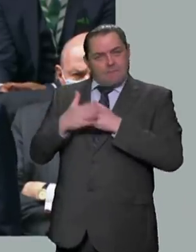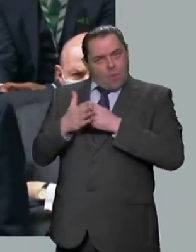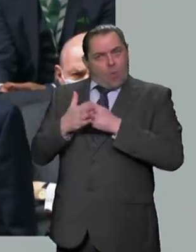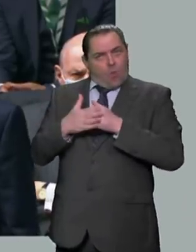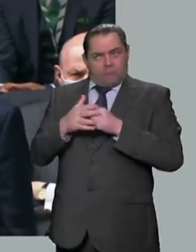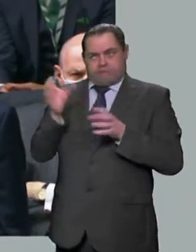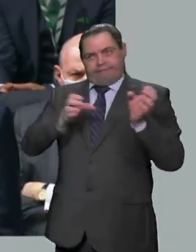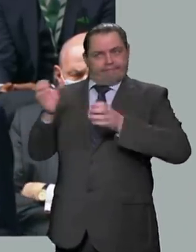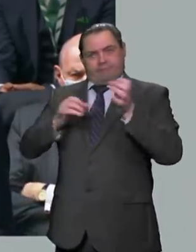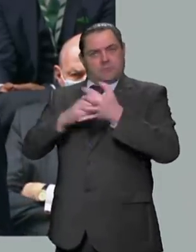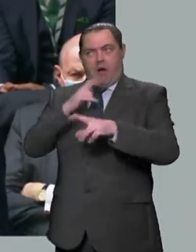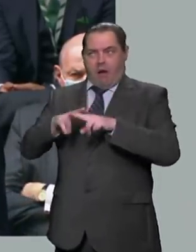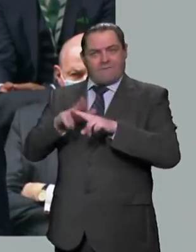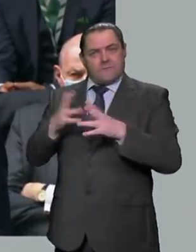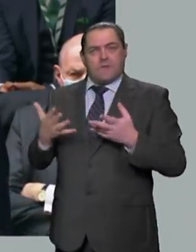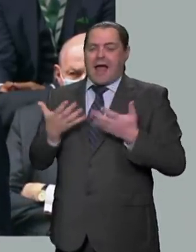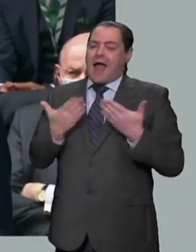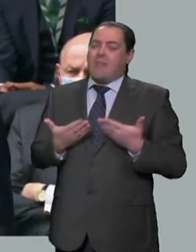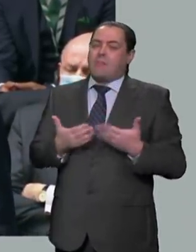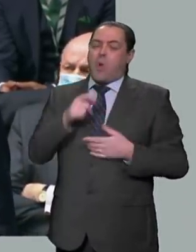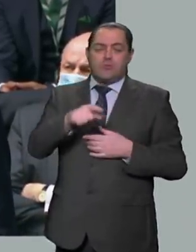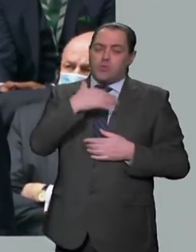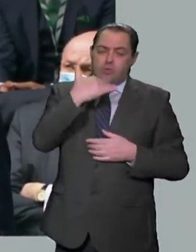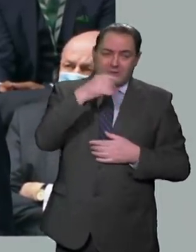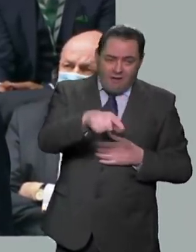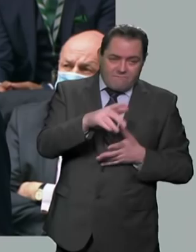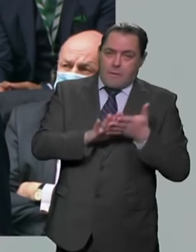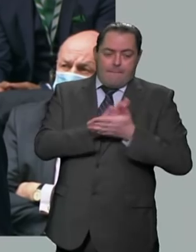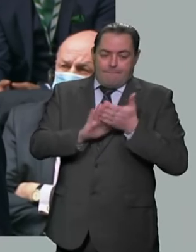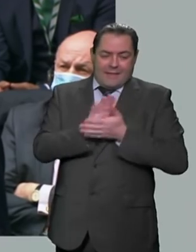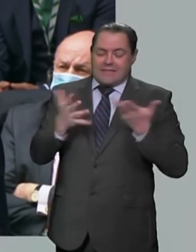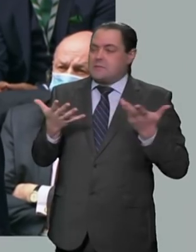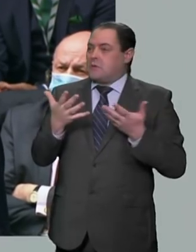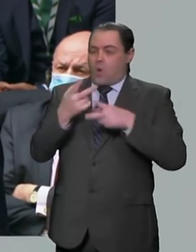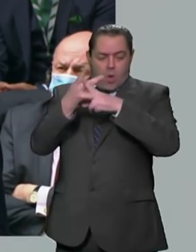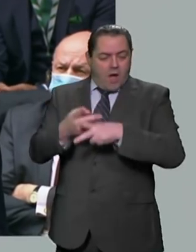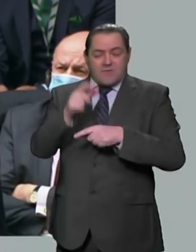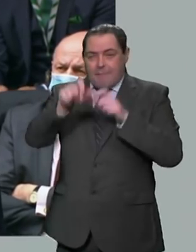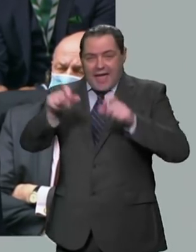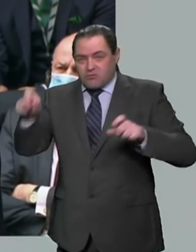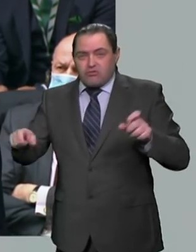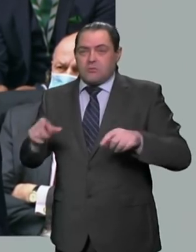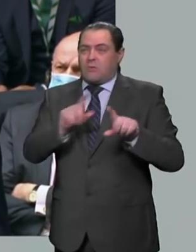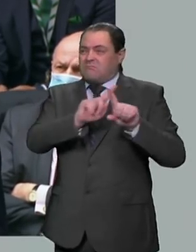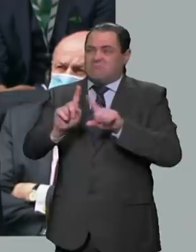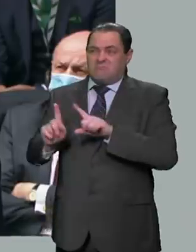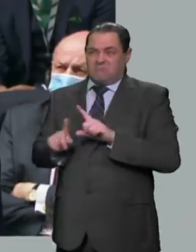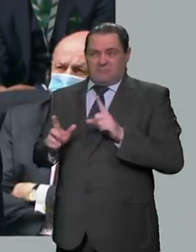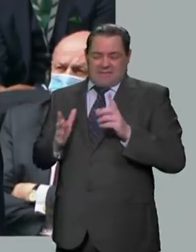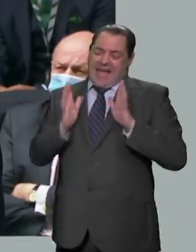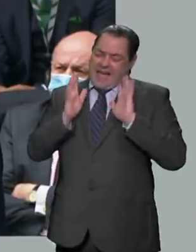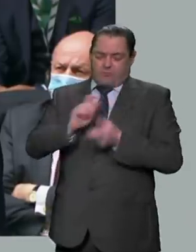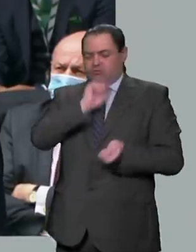cycle whereby those shortfalls continually threaten not just patient care, but sometimes even our freedoms, by